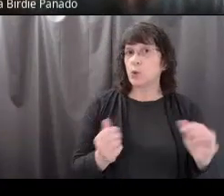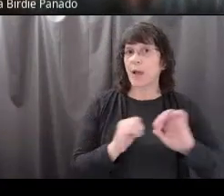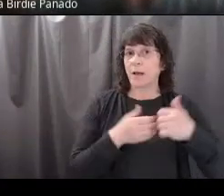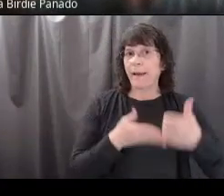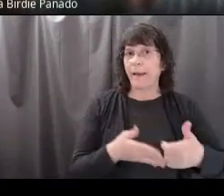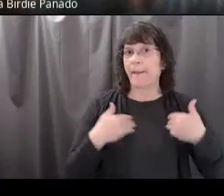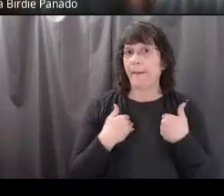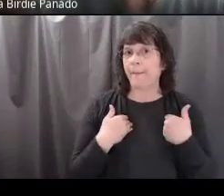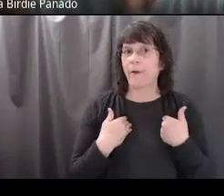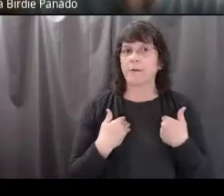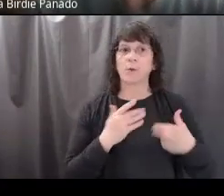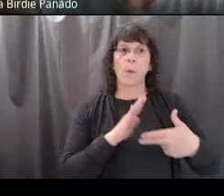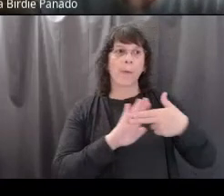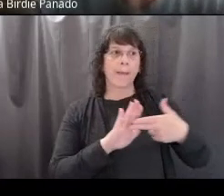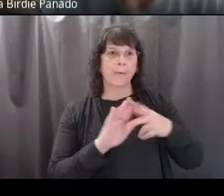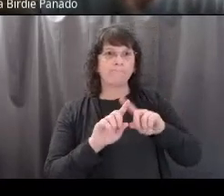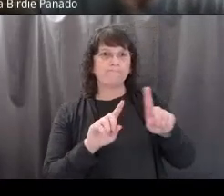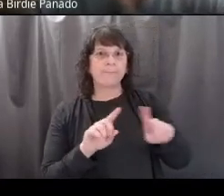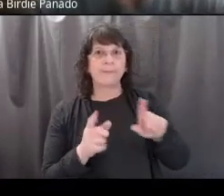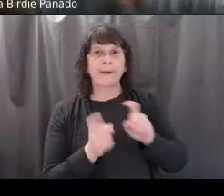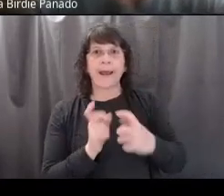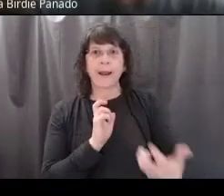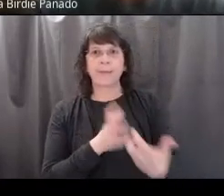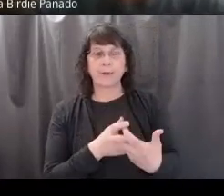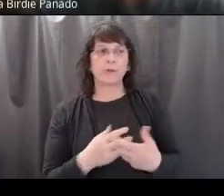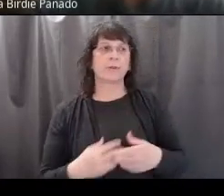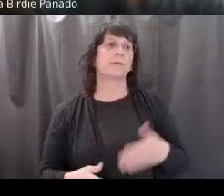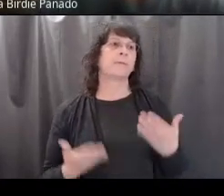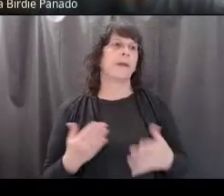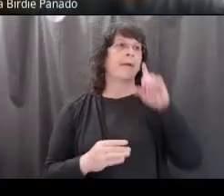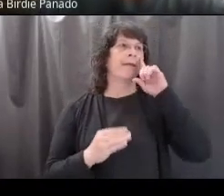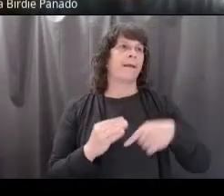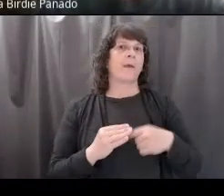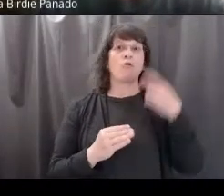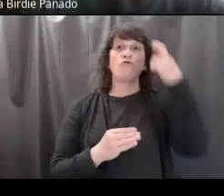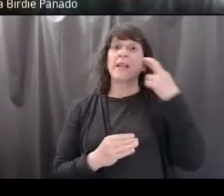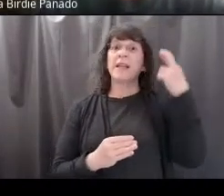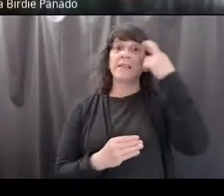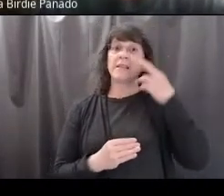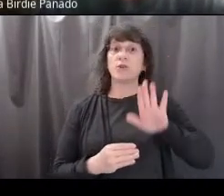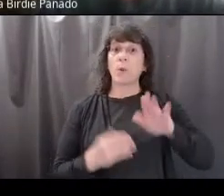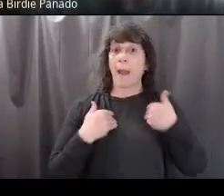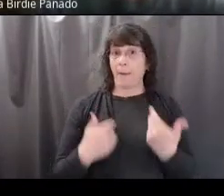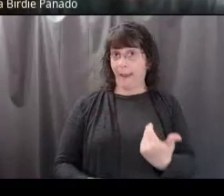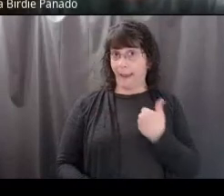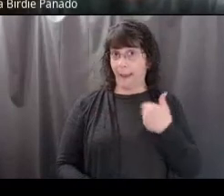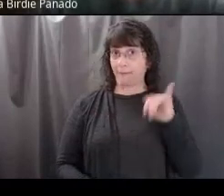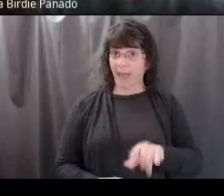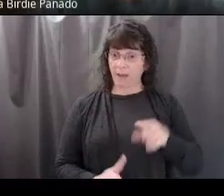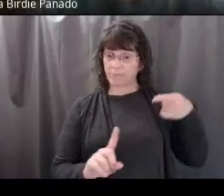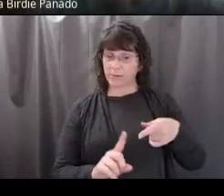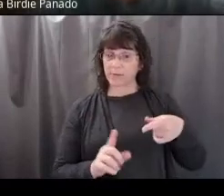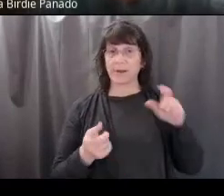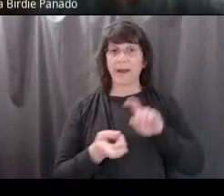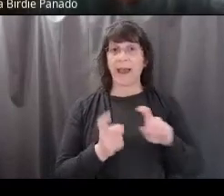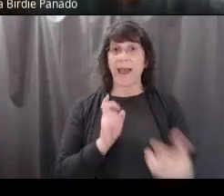some adaptations might be. Maybe think about some reason for your animal's adaptation. So, for